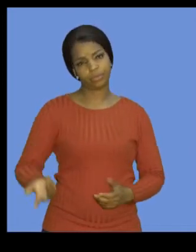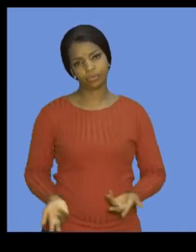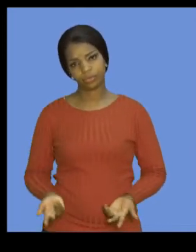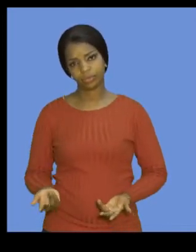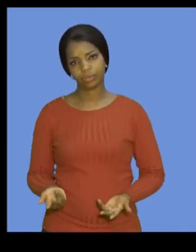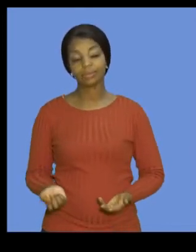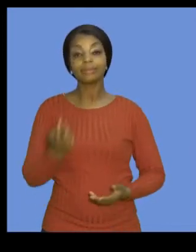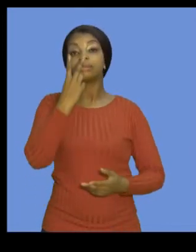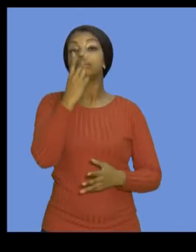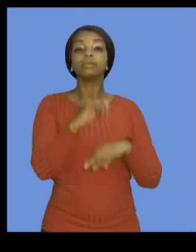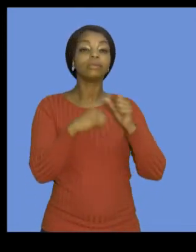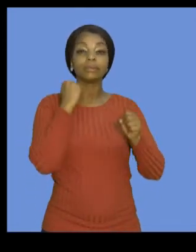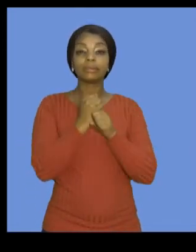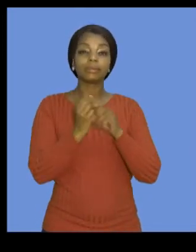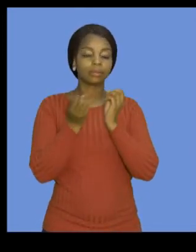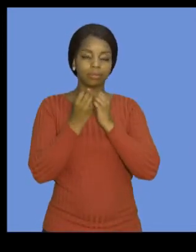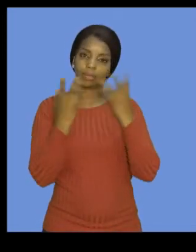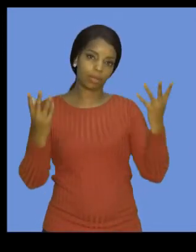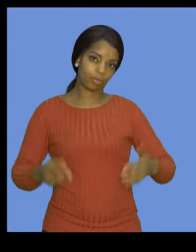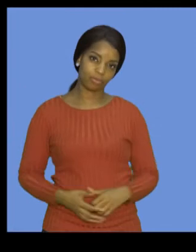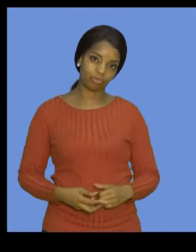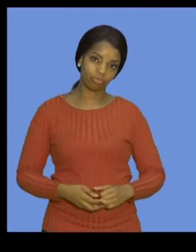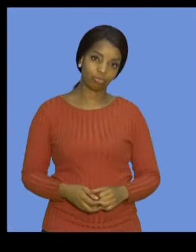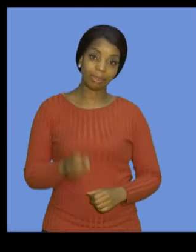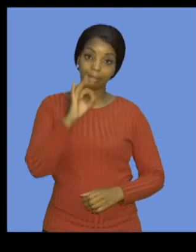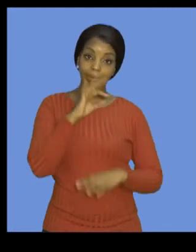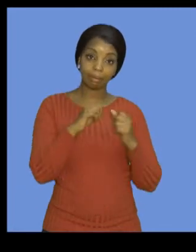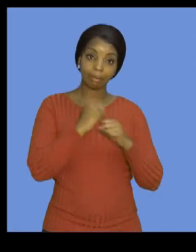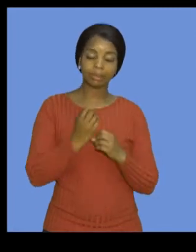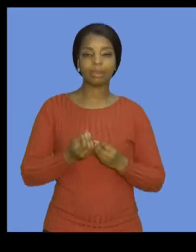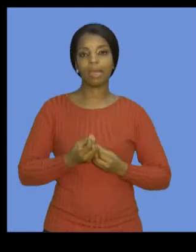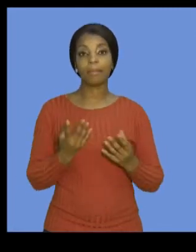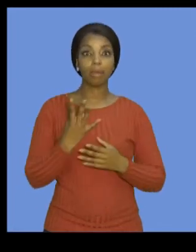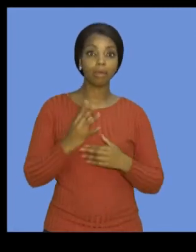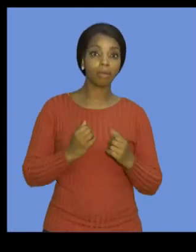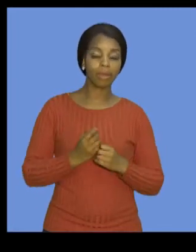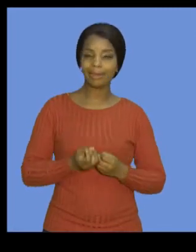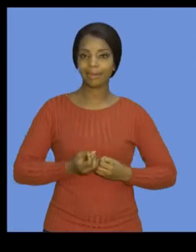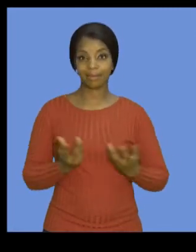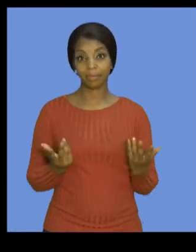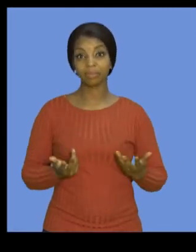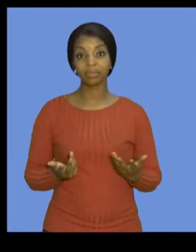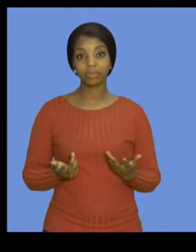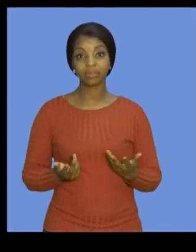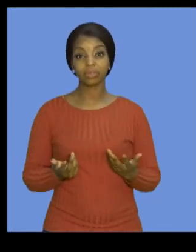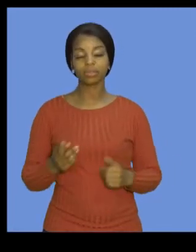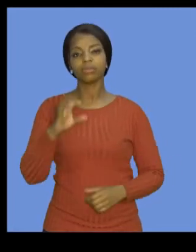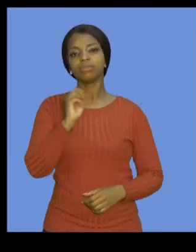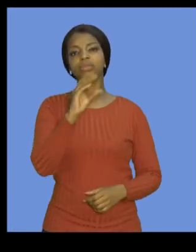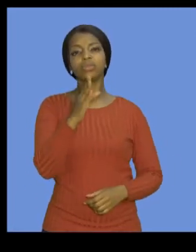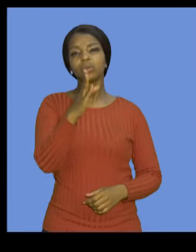years, how much will it be? After 3 years, how much will it be? After 4 years, how much will it be? So clearly you know